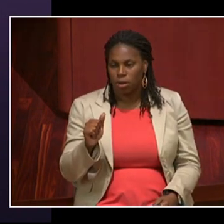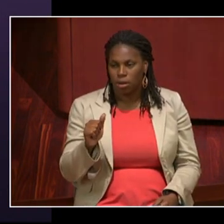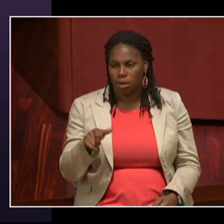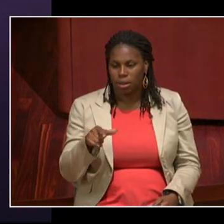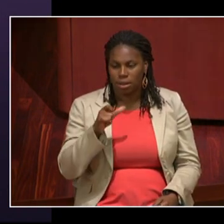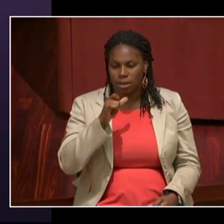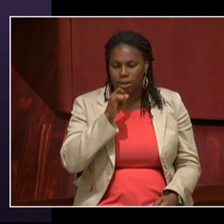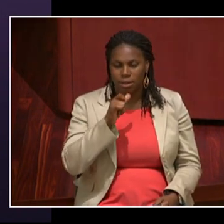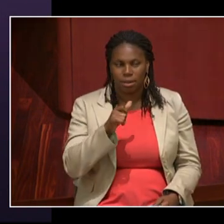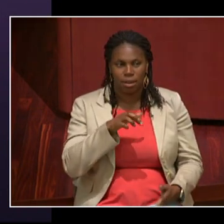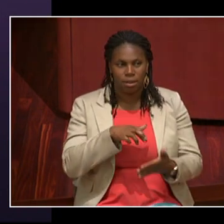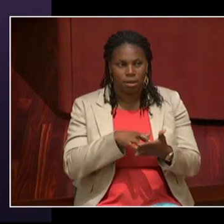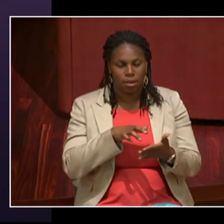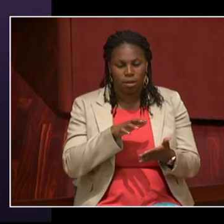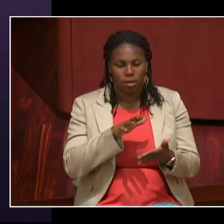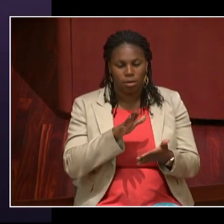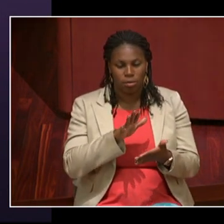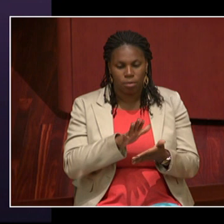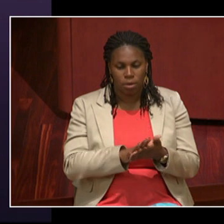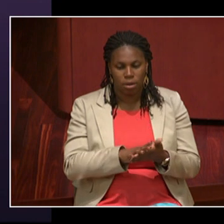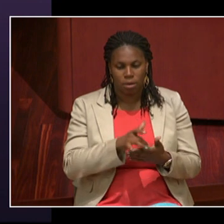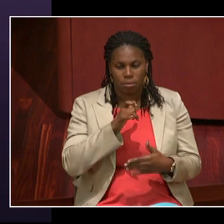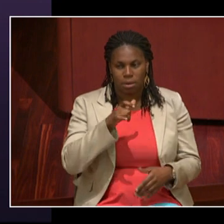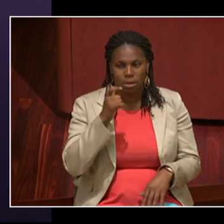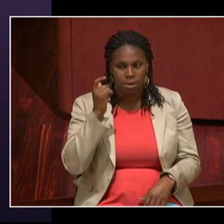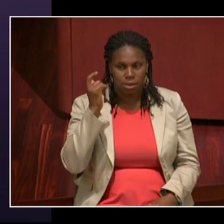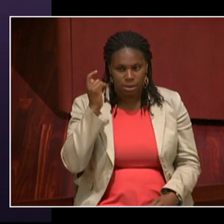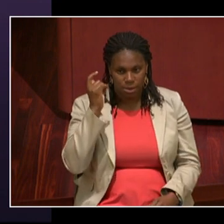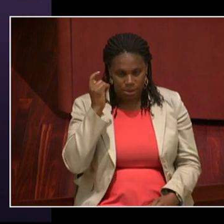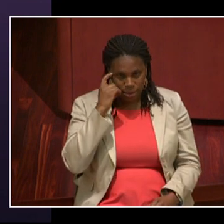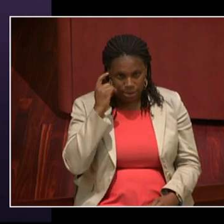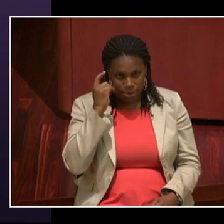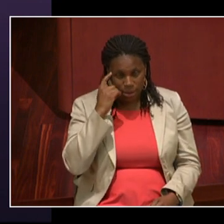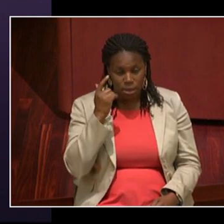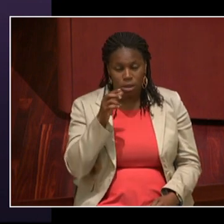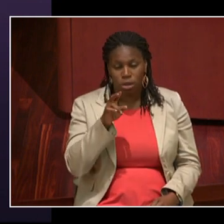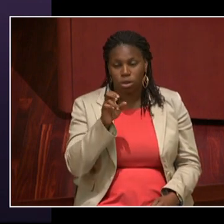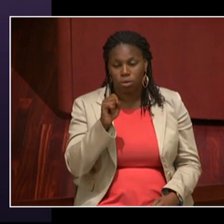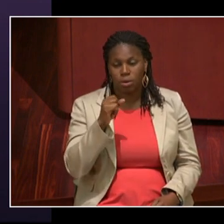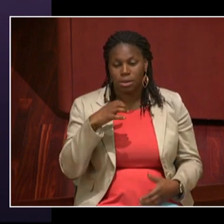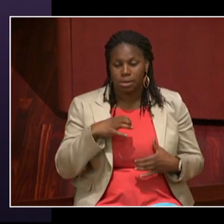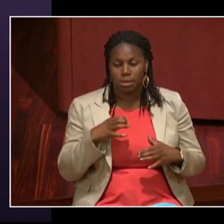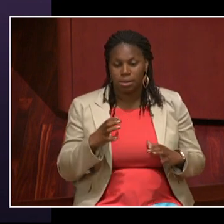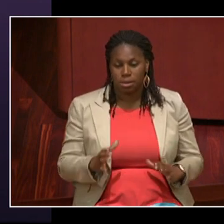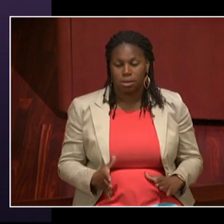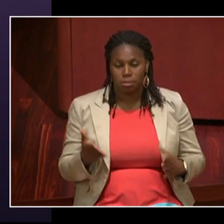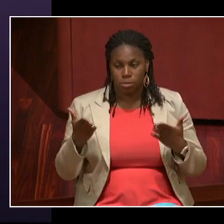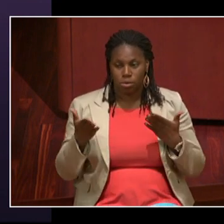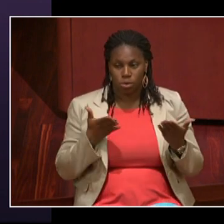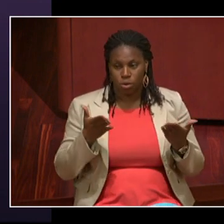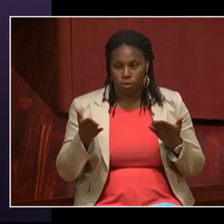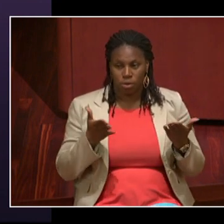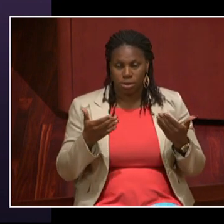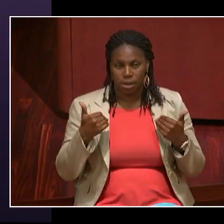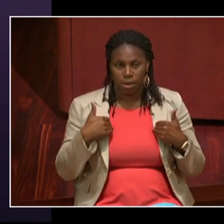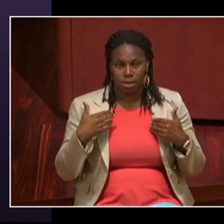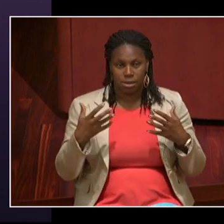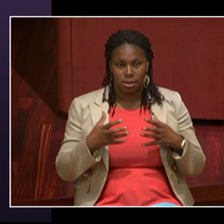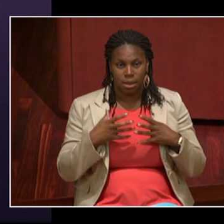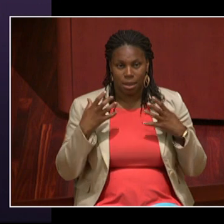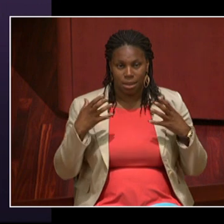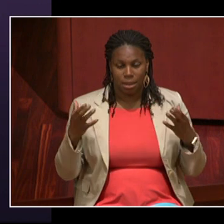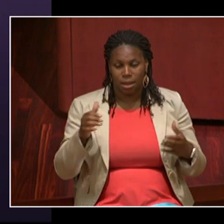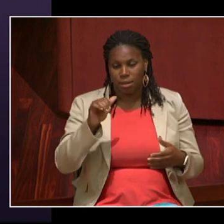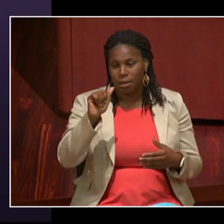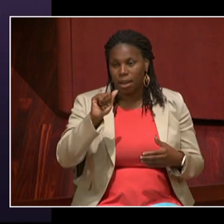not mean that a record doesn't exist, though. As I mentioned, the U.S. Citizenship and Immigration Service has a lot of the alien